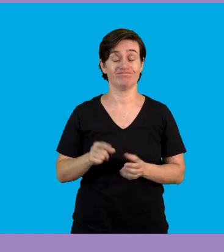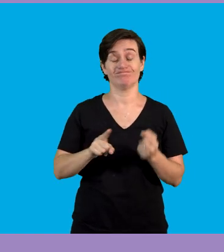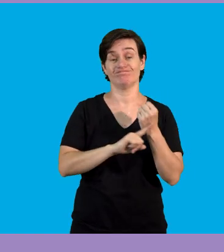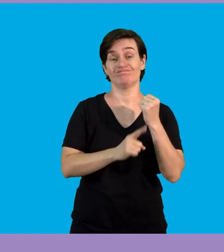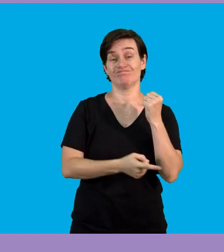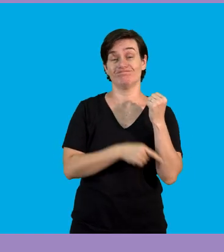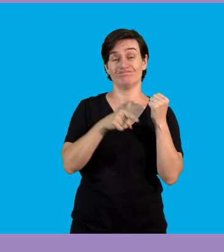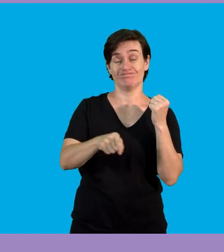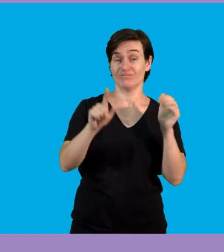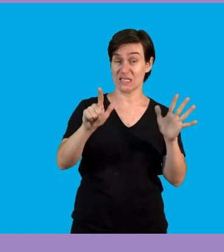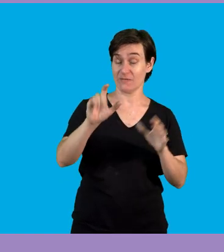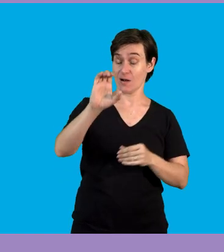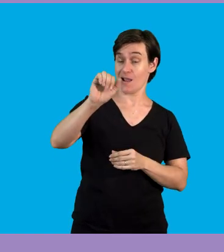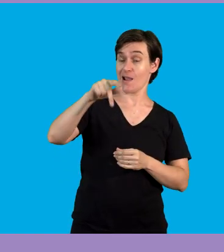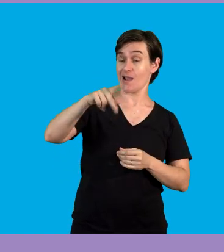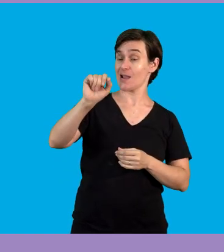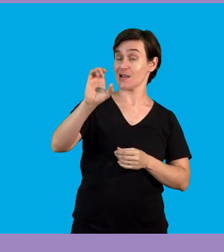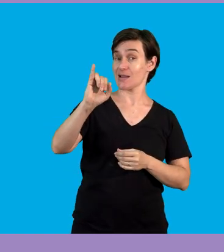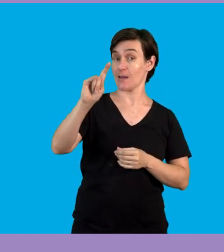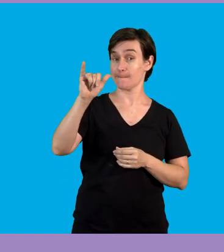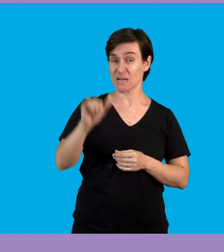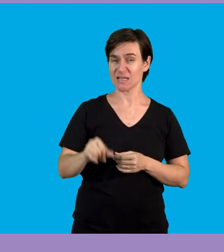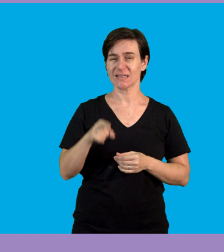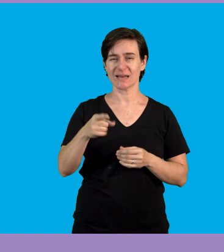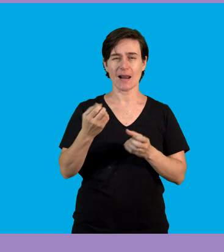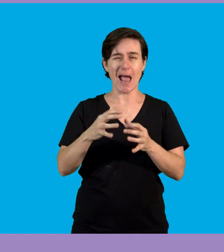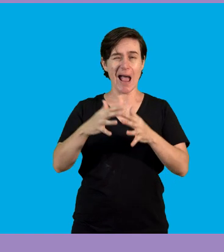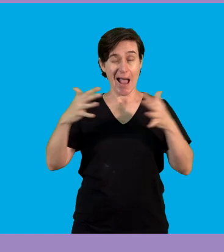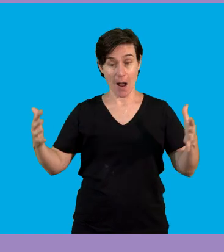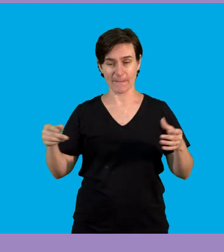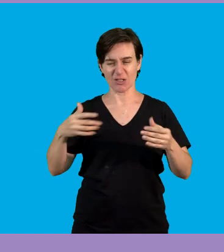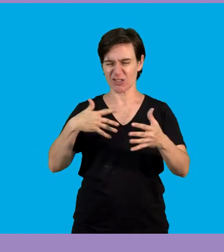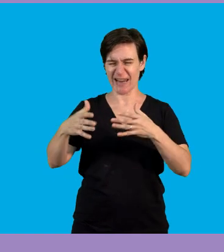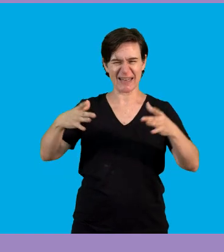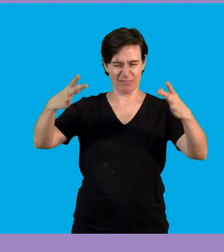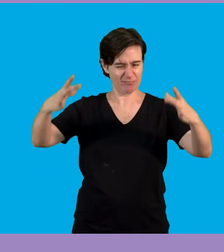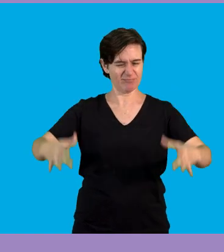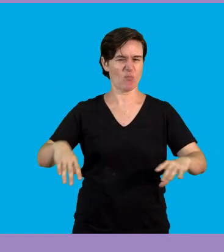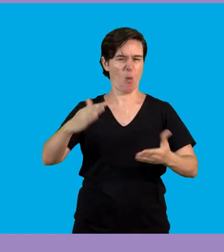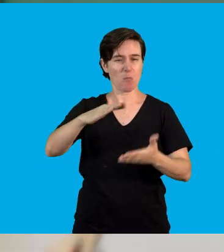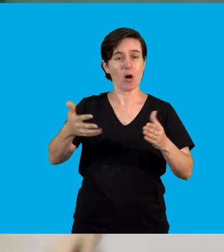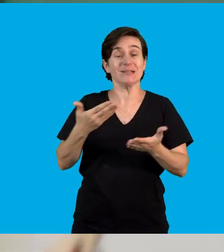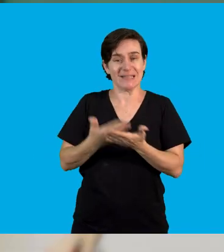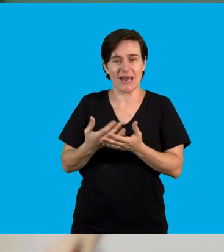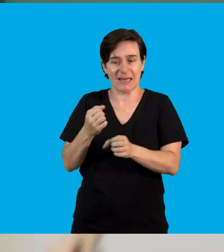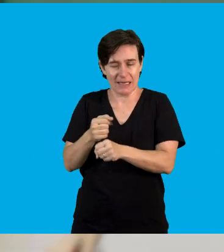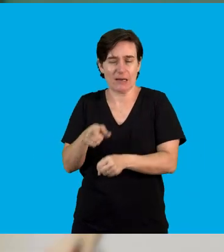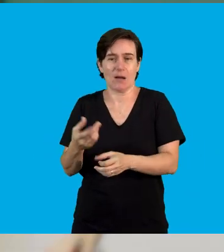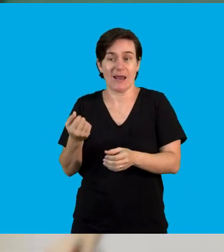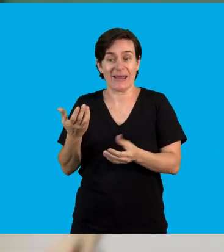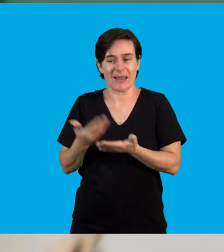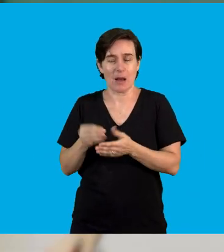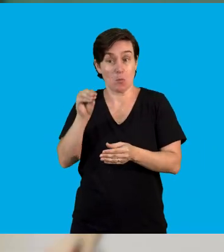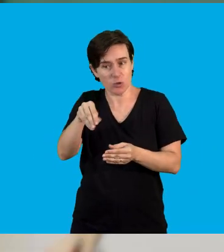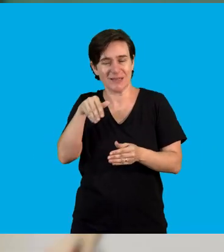have the capacity, which is the amount that a container can take or can hold. And those are the keywords that